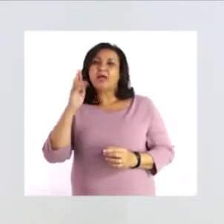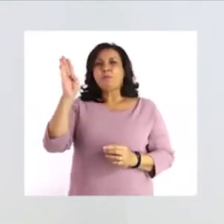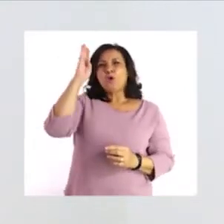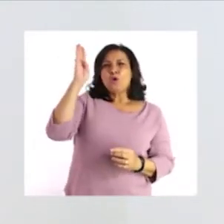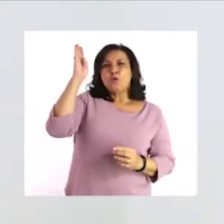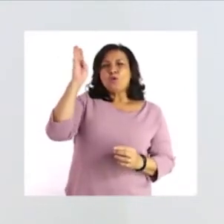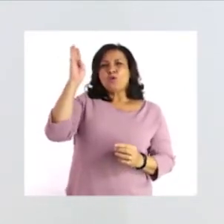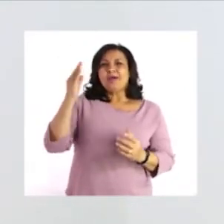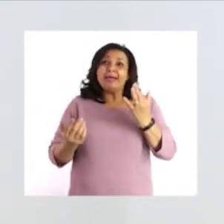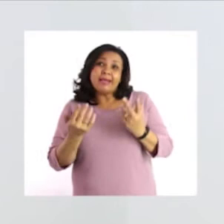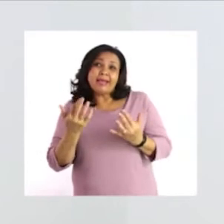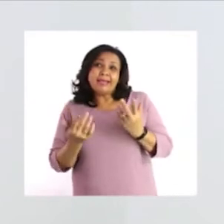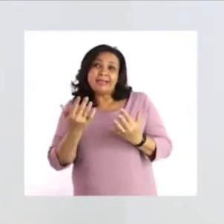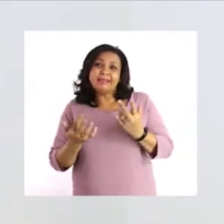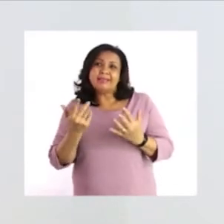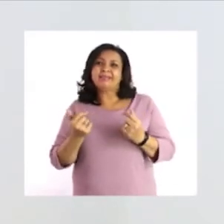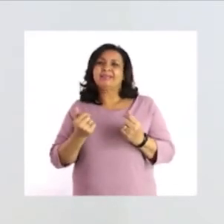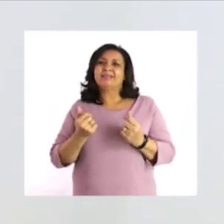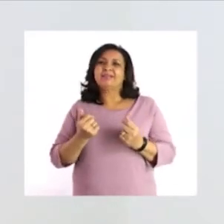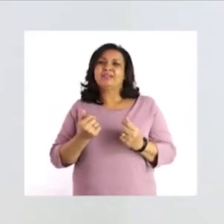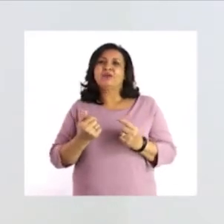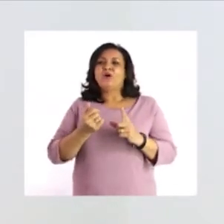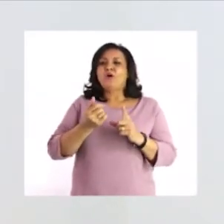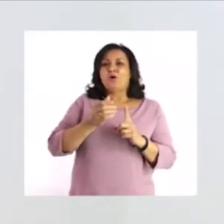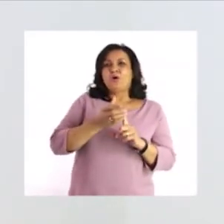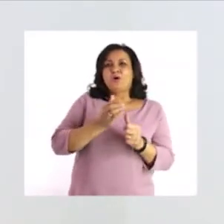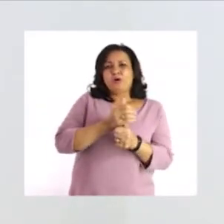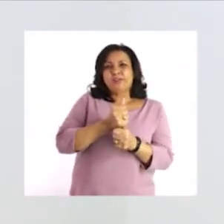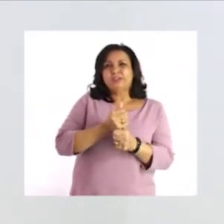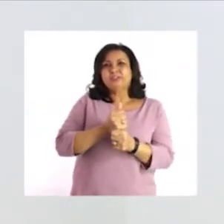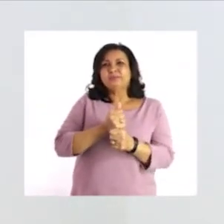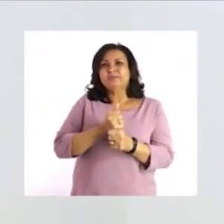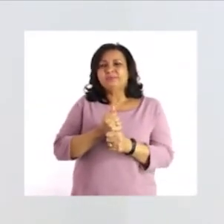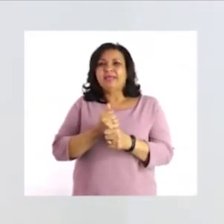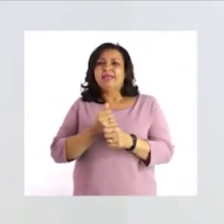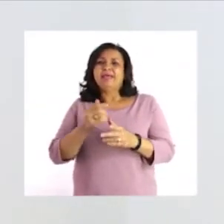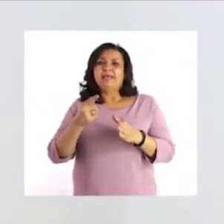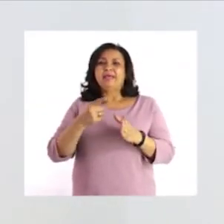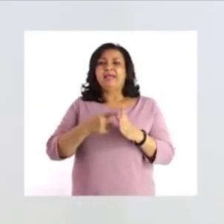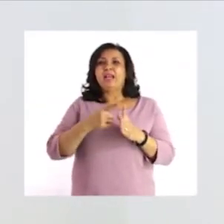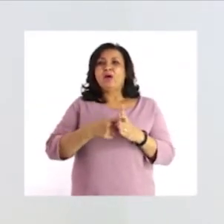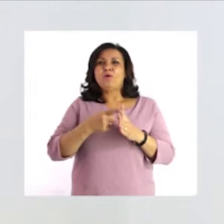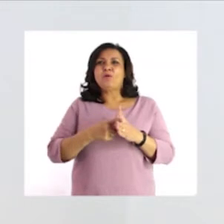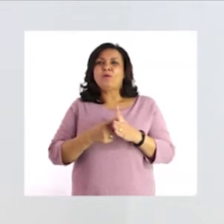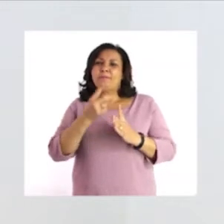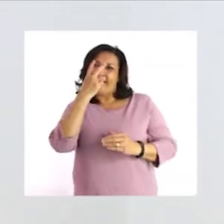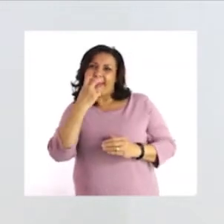blue, green, orange, yellow,